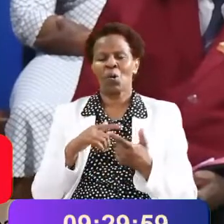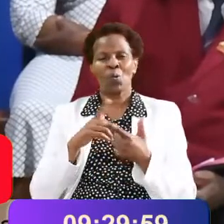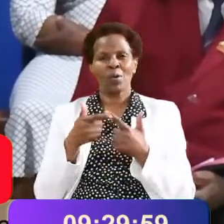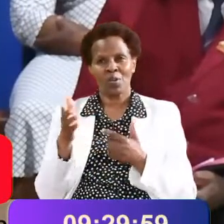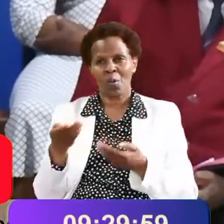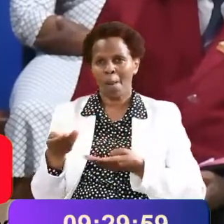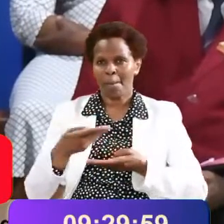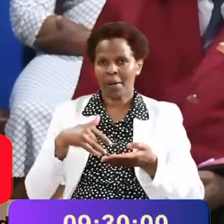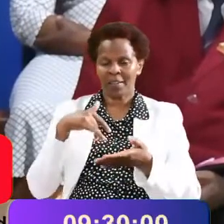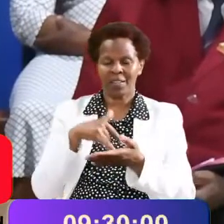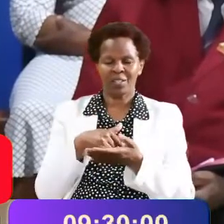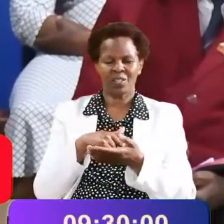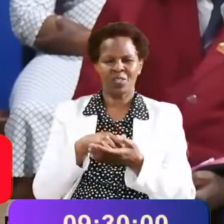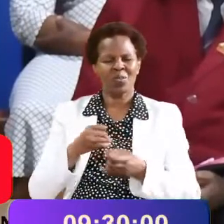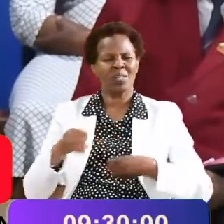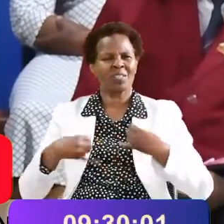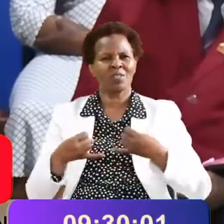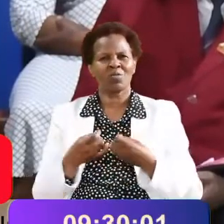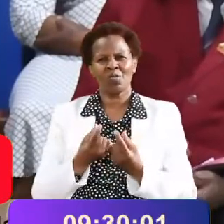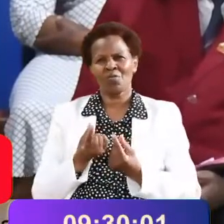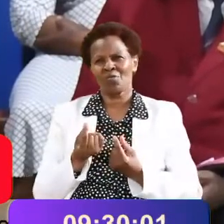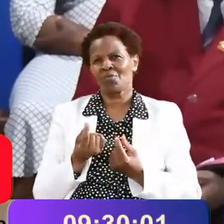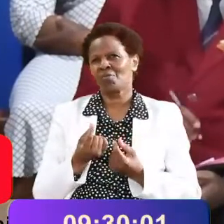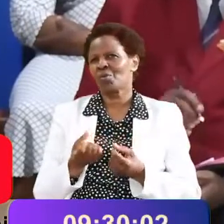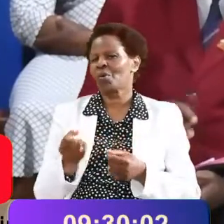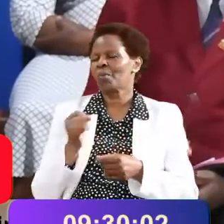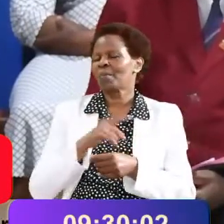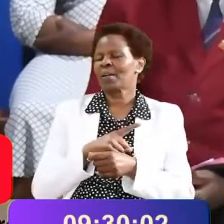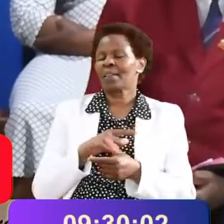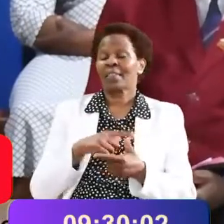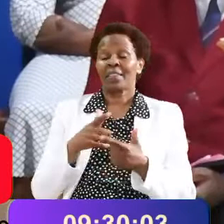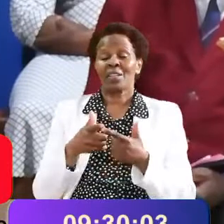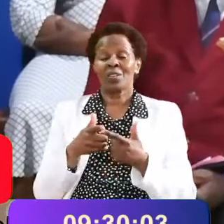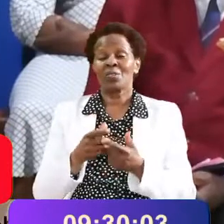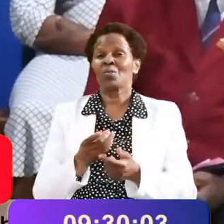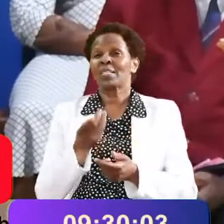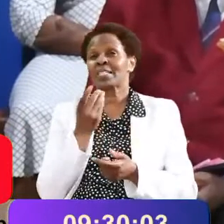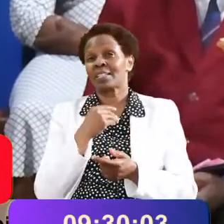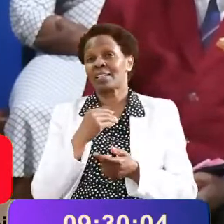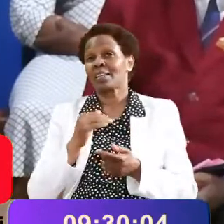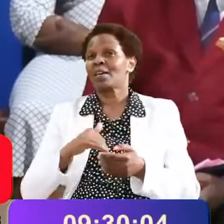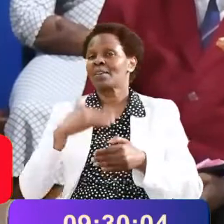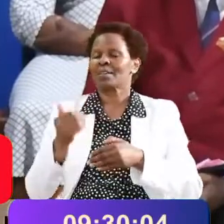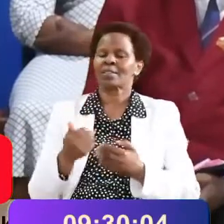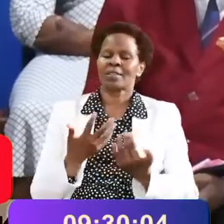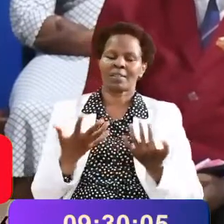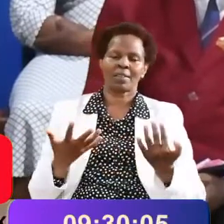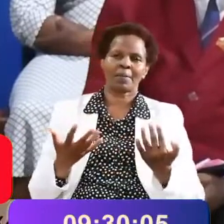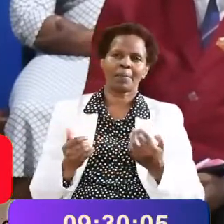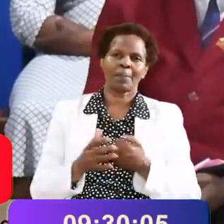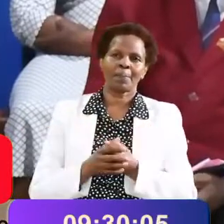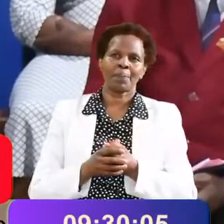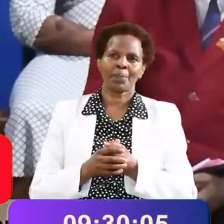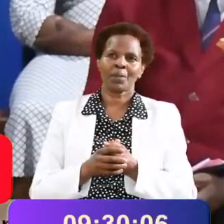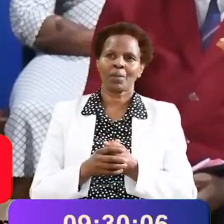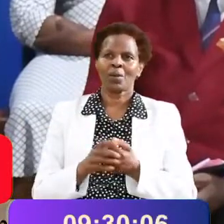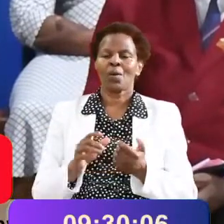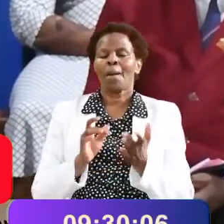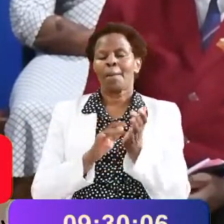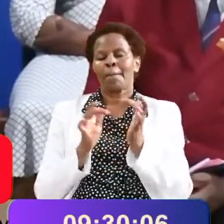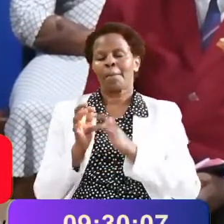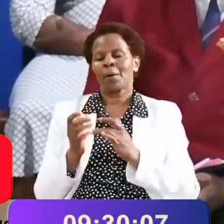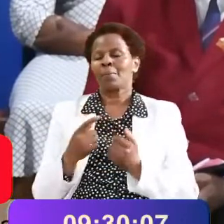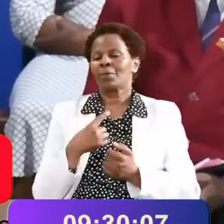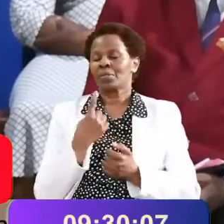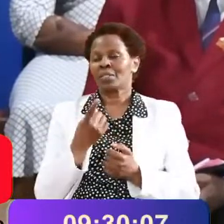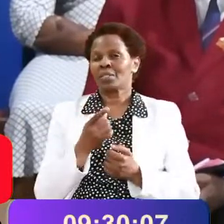you enjoy it for a few months, and then after that, you want to have the next purchase and the next one. So, but the Bible is telling us, be